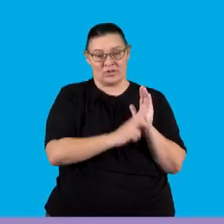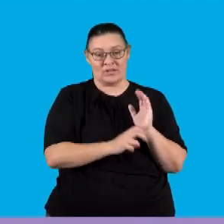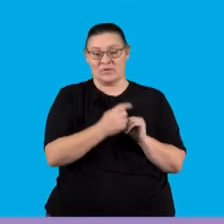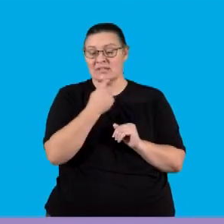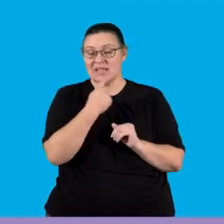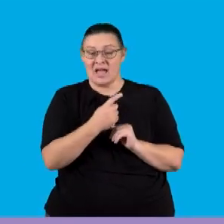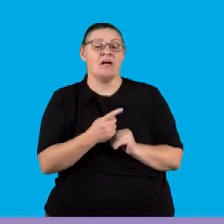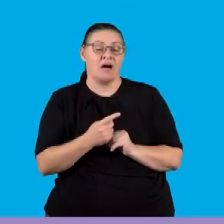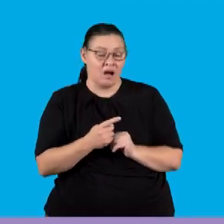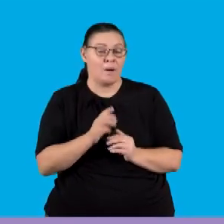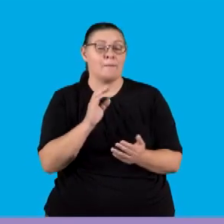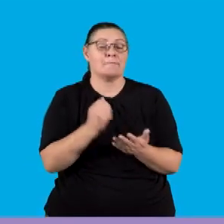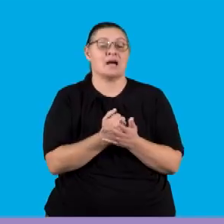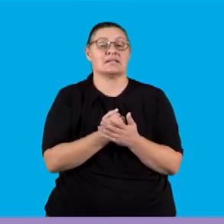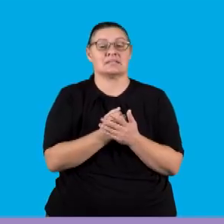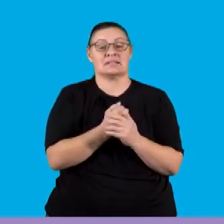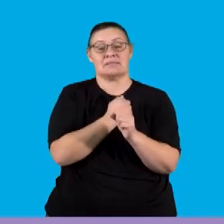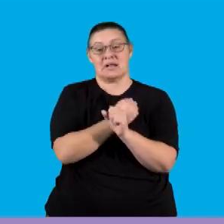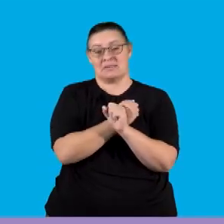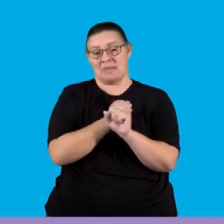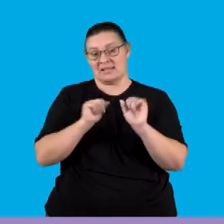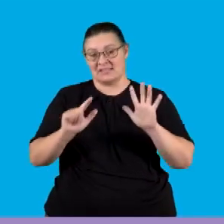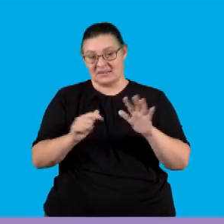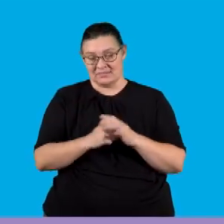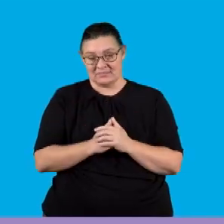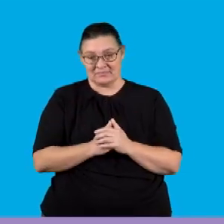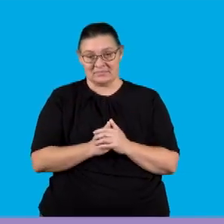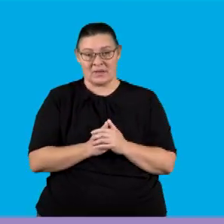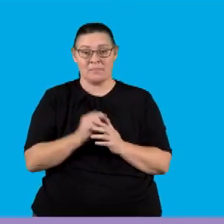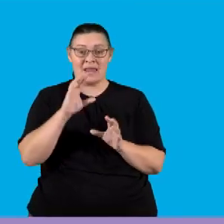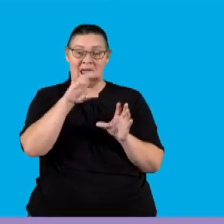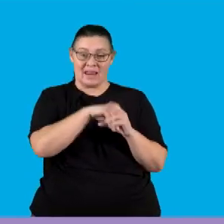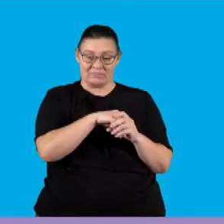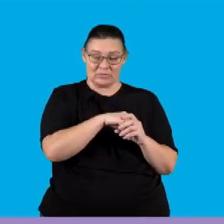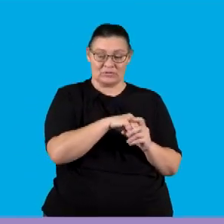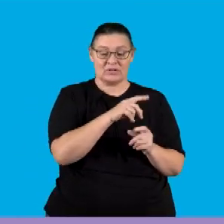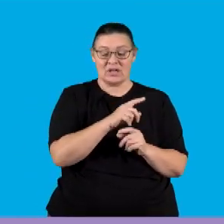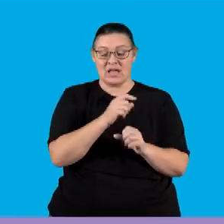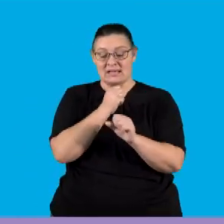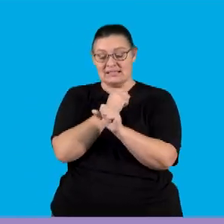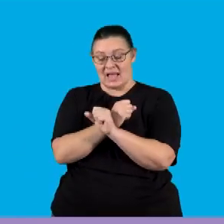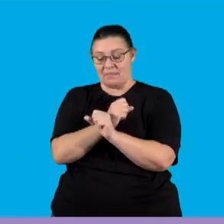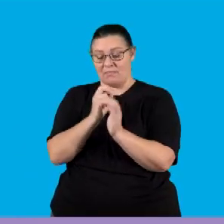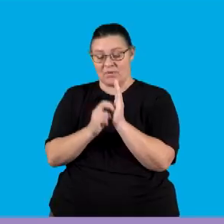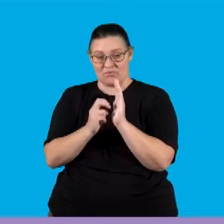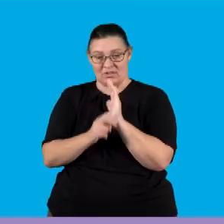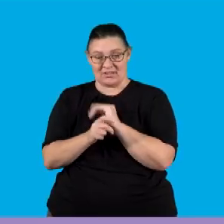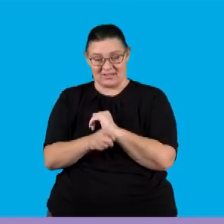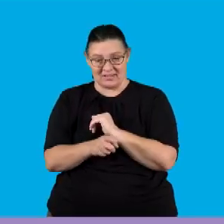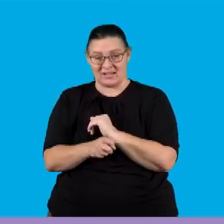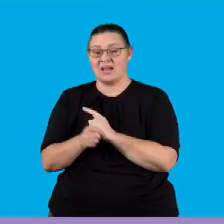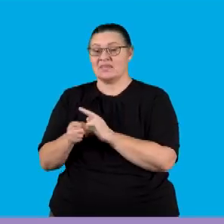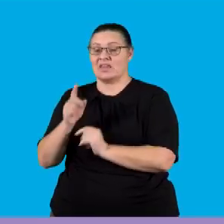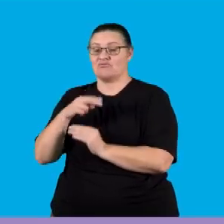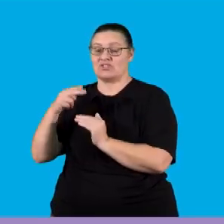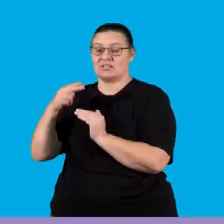the rule that said that we must multiply by 7. Remember, we just take the input values, we apply